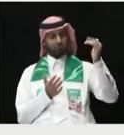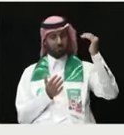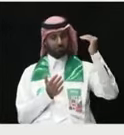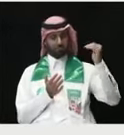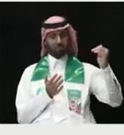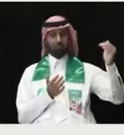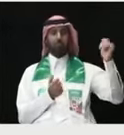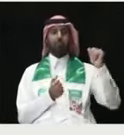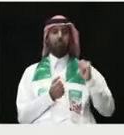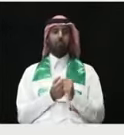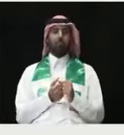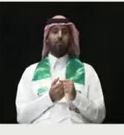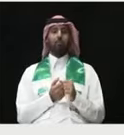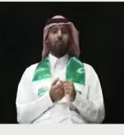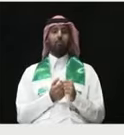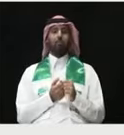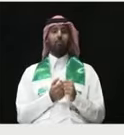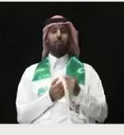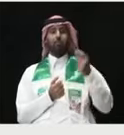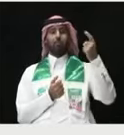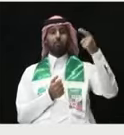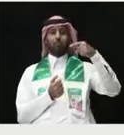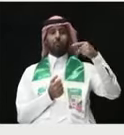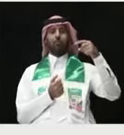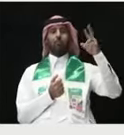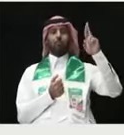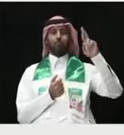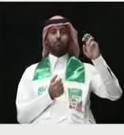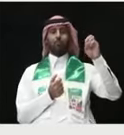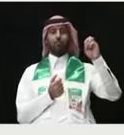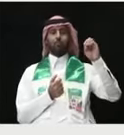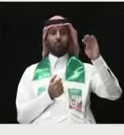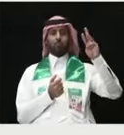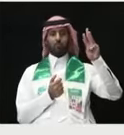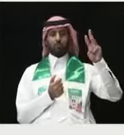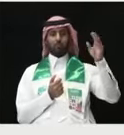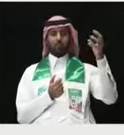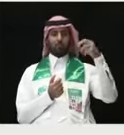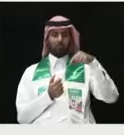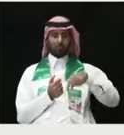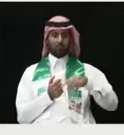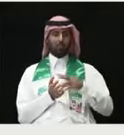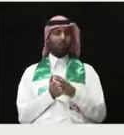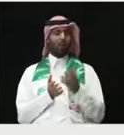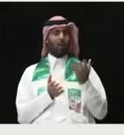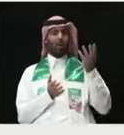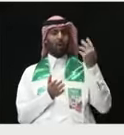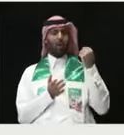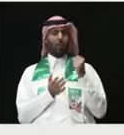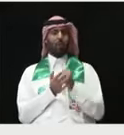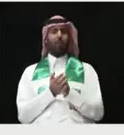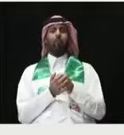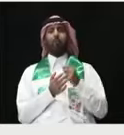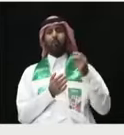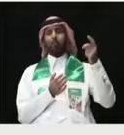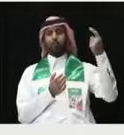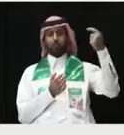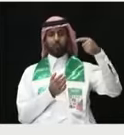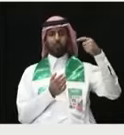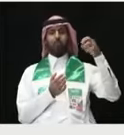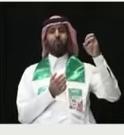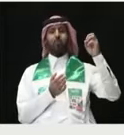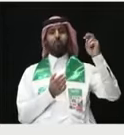use did, and the present tense, which is grow. Seesaw, grew,